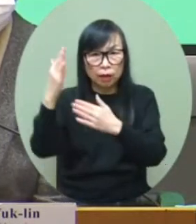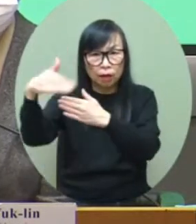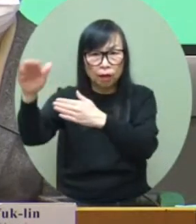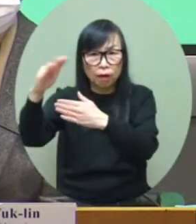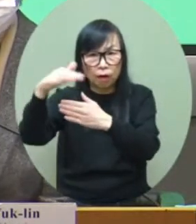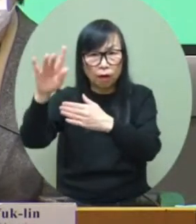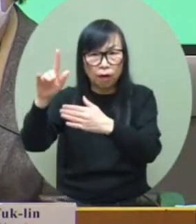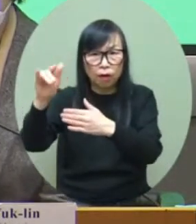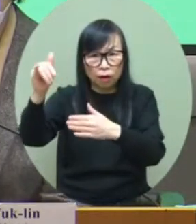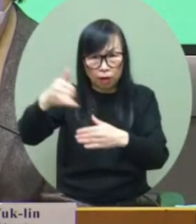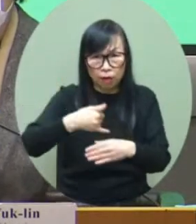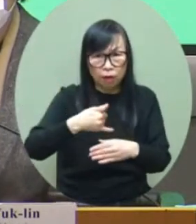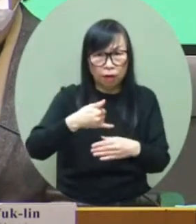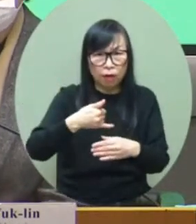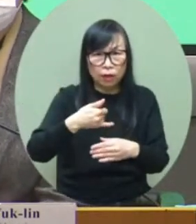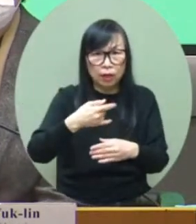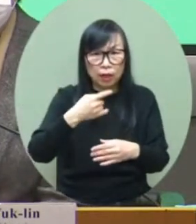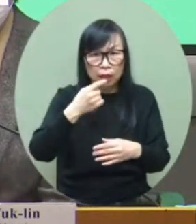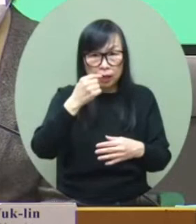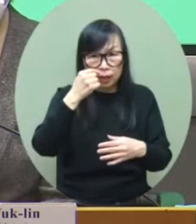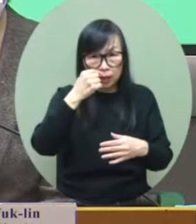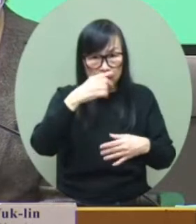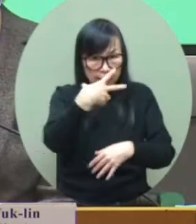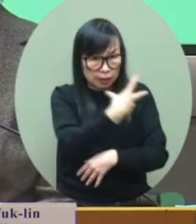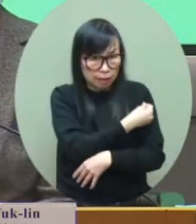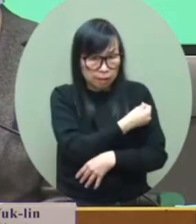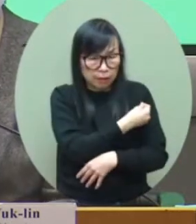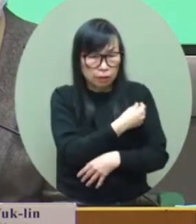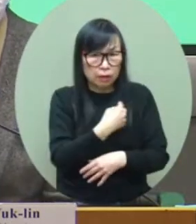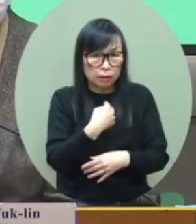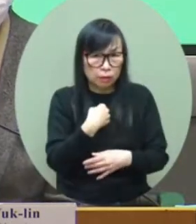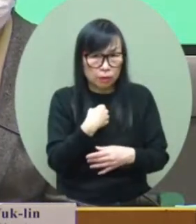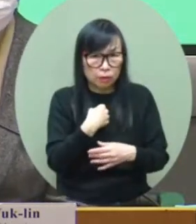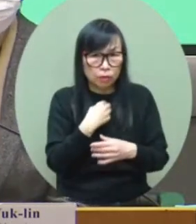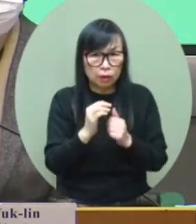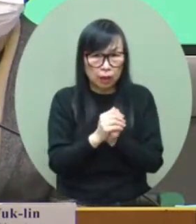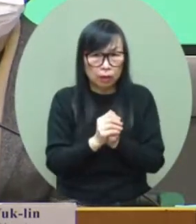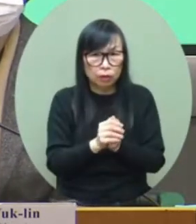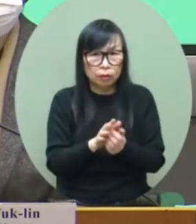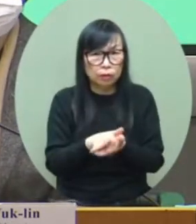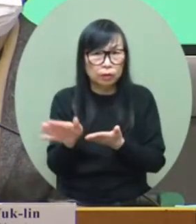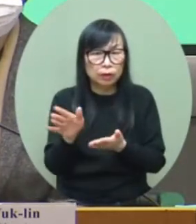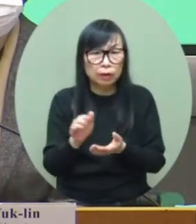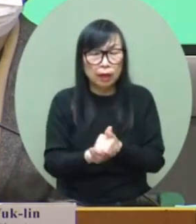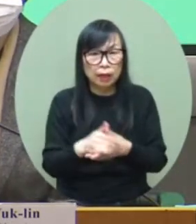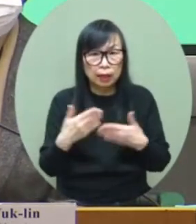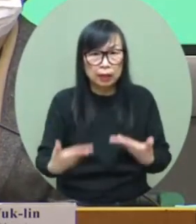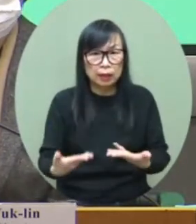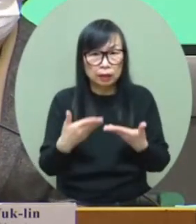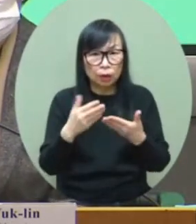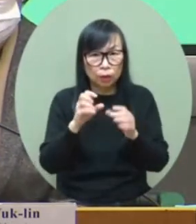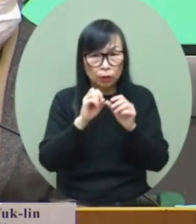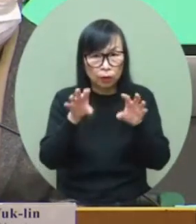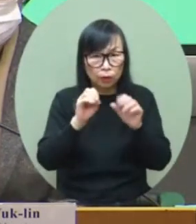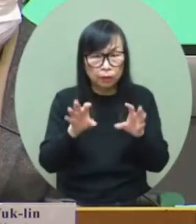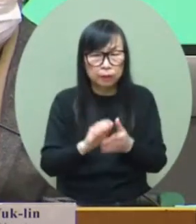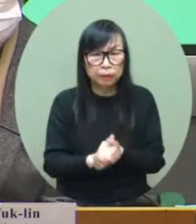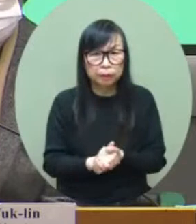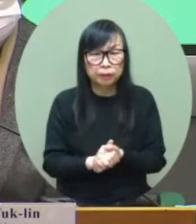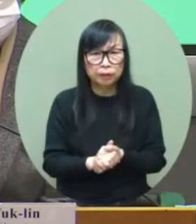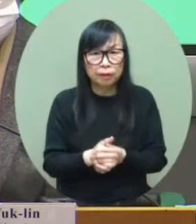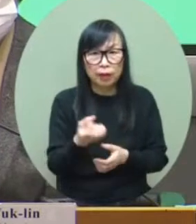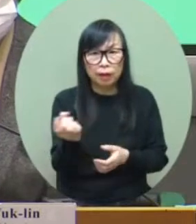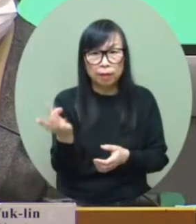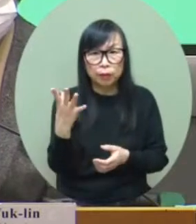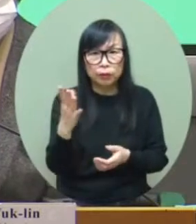to do a RAT test before coming to Hong Kong. And also, overseas travelers will not have to present a vaccination